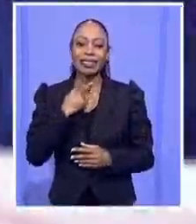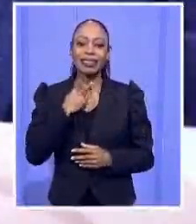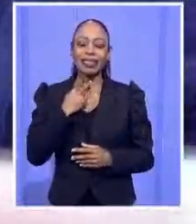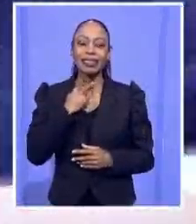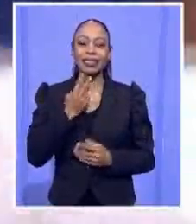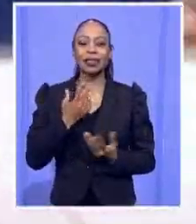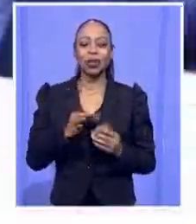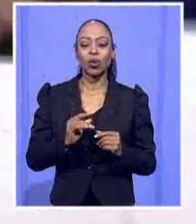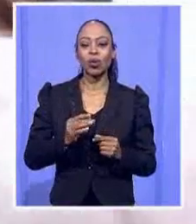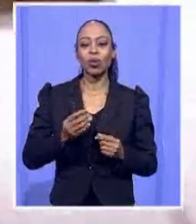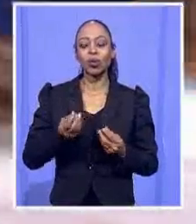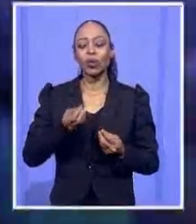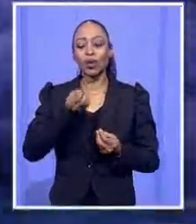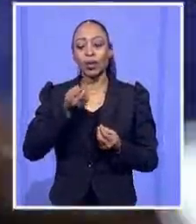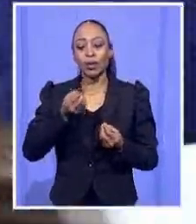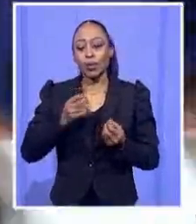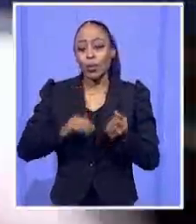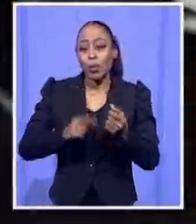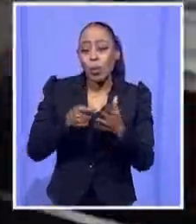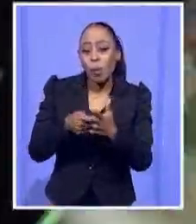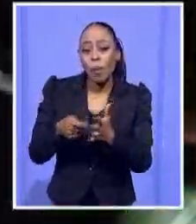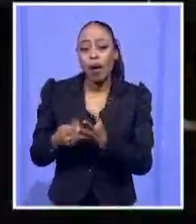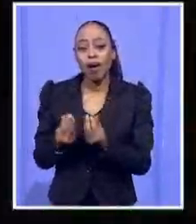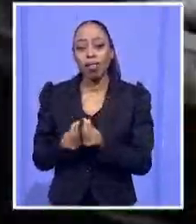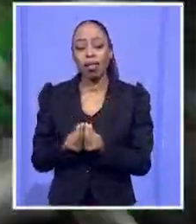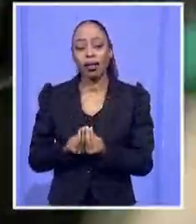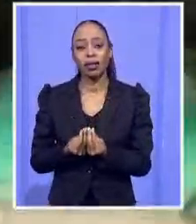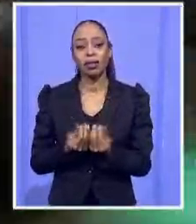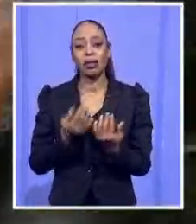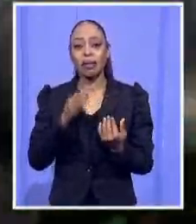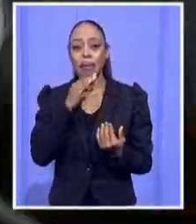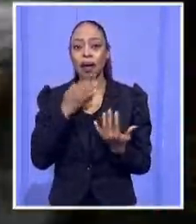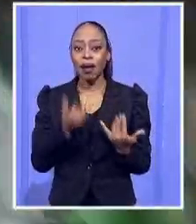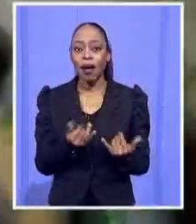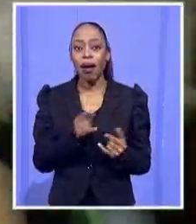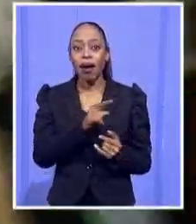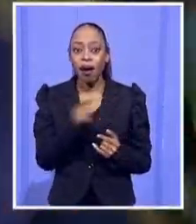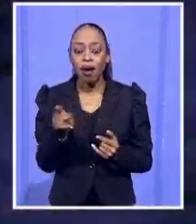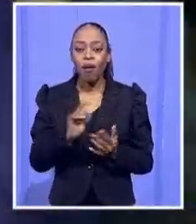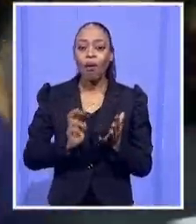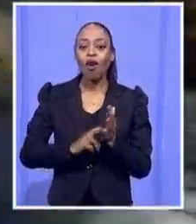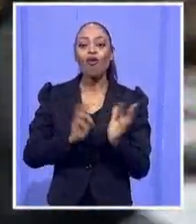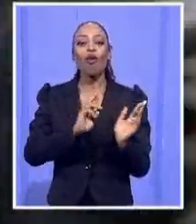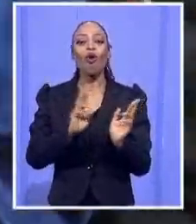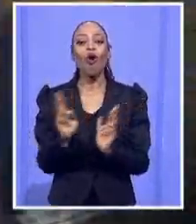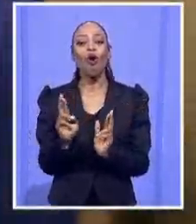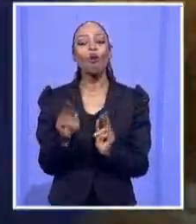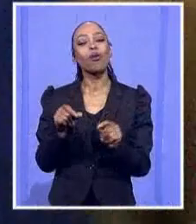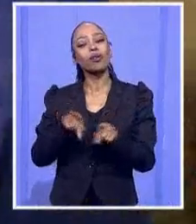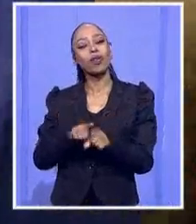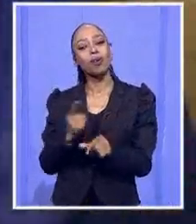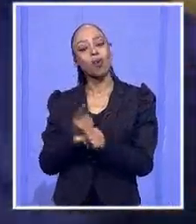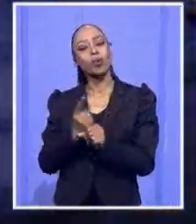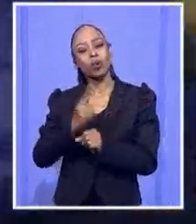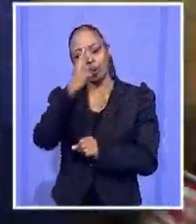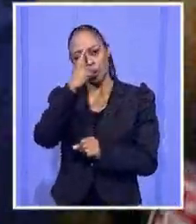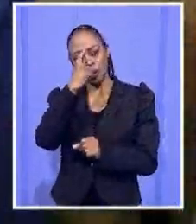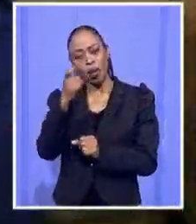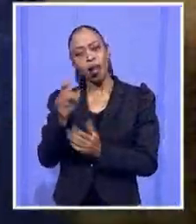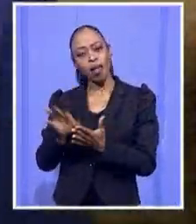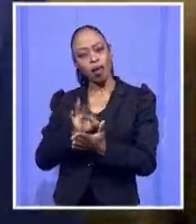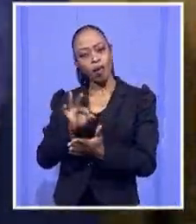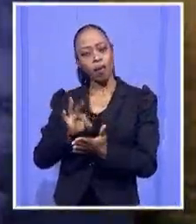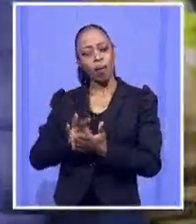So quite a time of hope. And people in Kenya who believe so much in the electoral process are seeing this